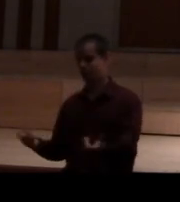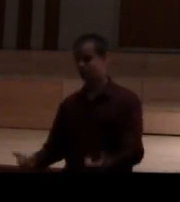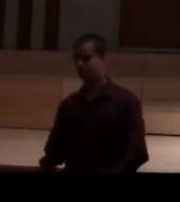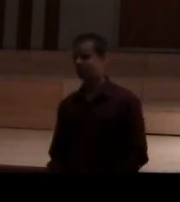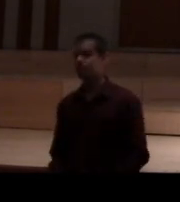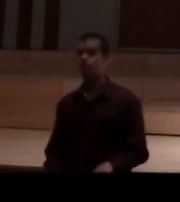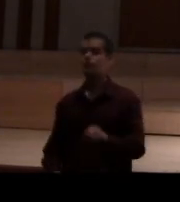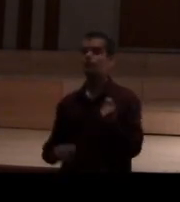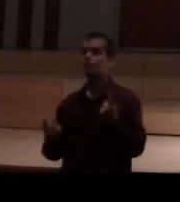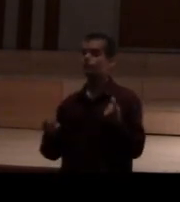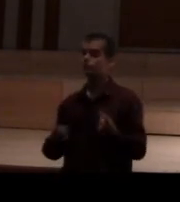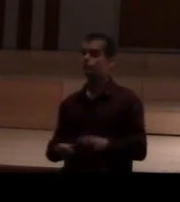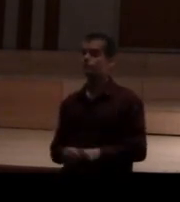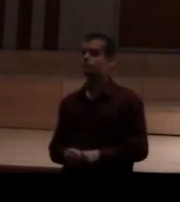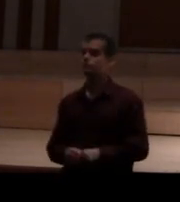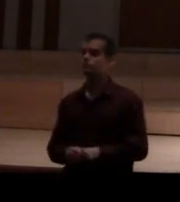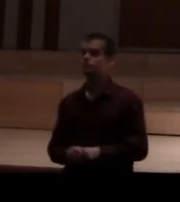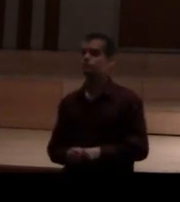Any other questions?